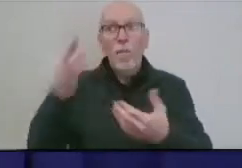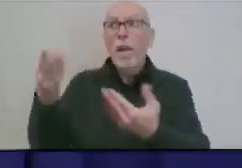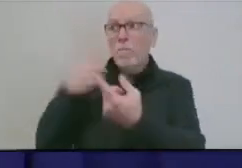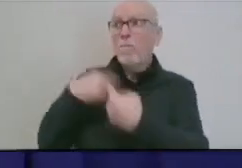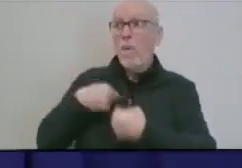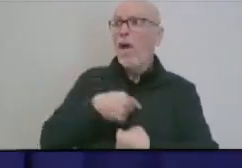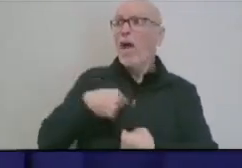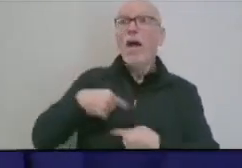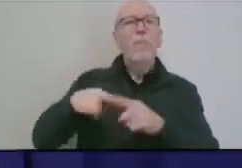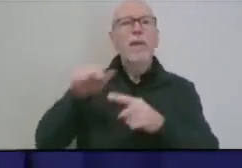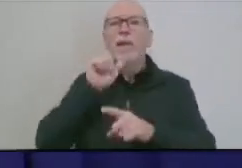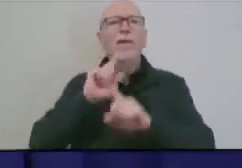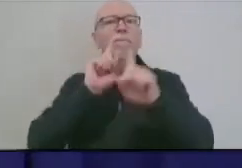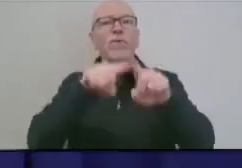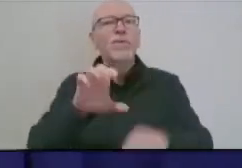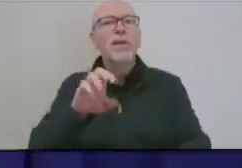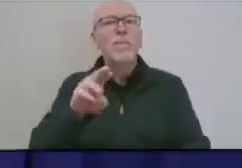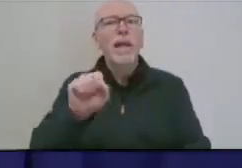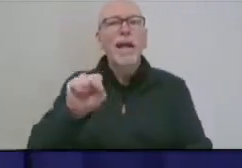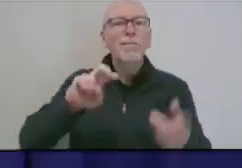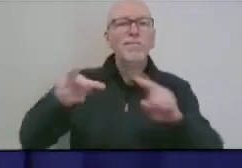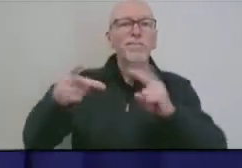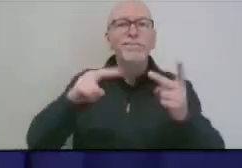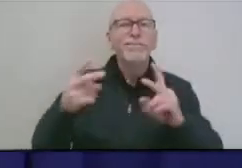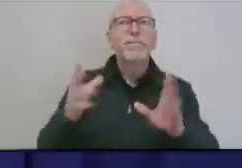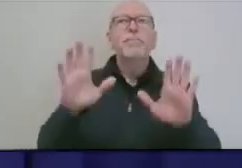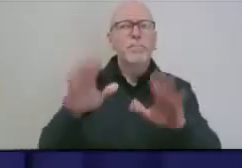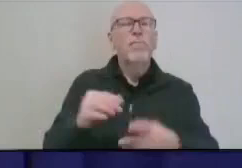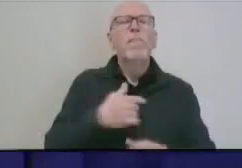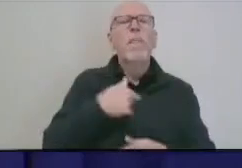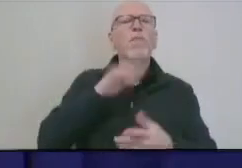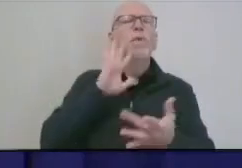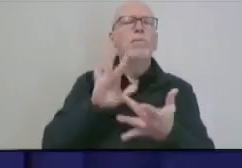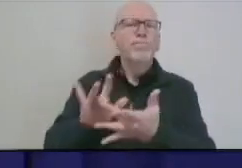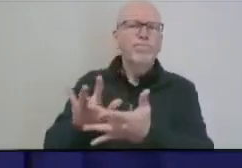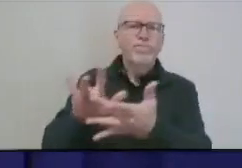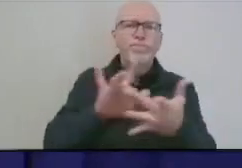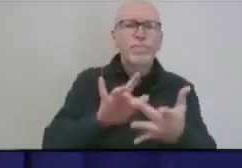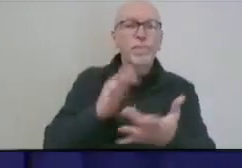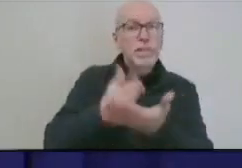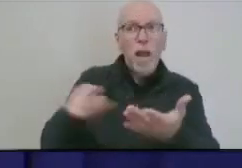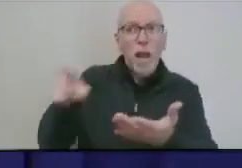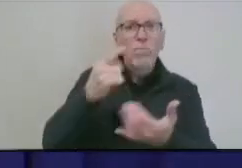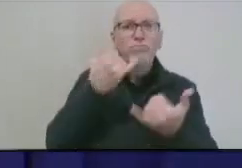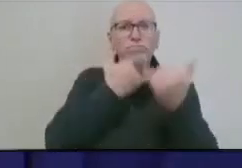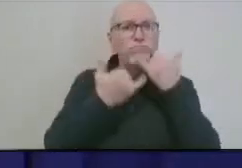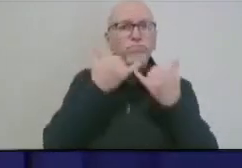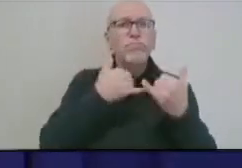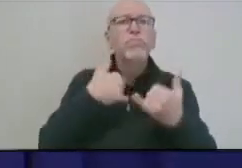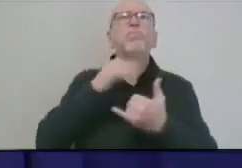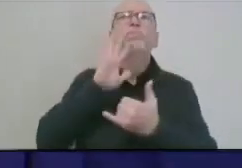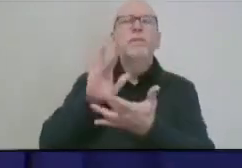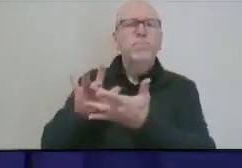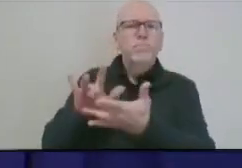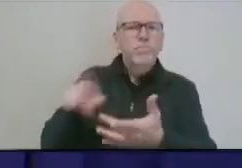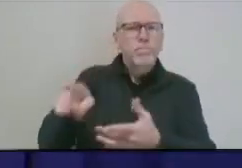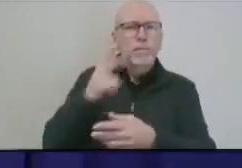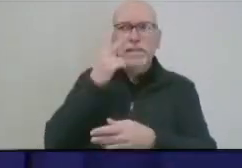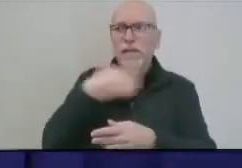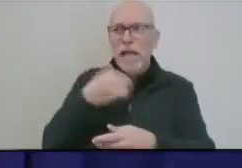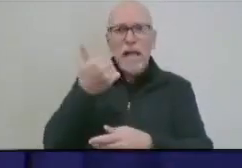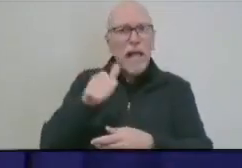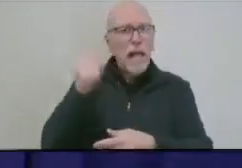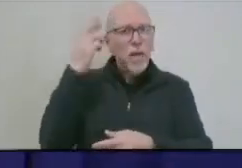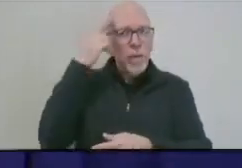reporting to us and not to CMS. We will be reaching out to facilities that did not report through our system to determine if there were barriers to doing